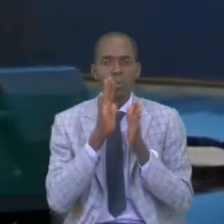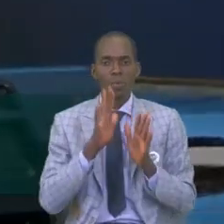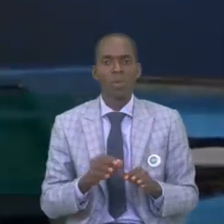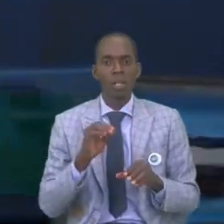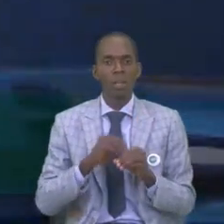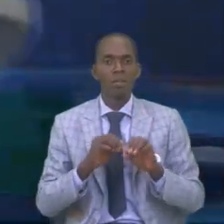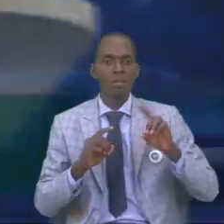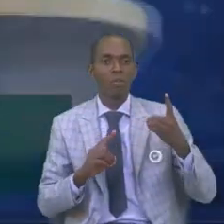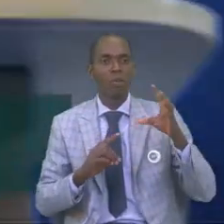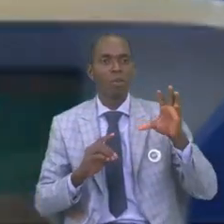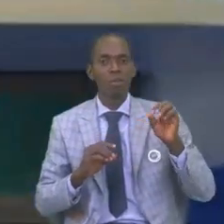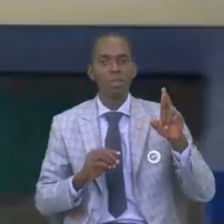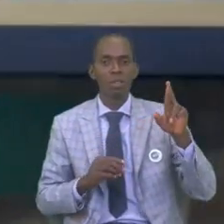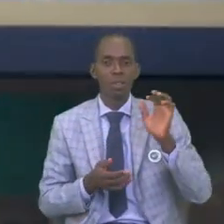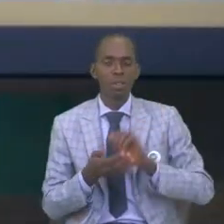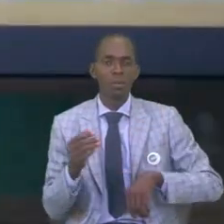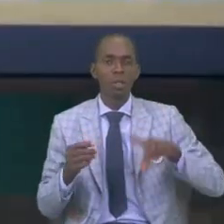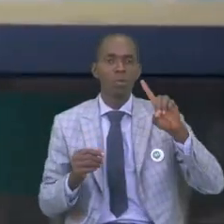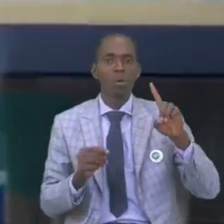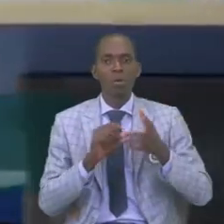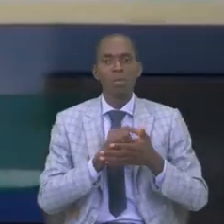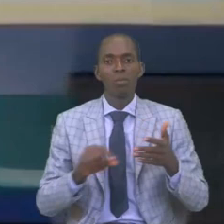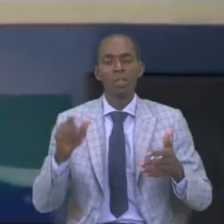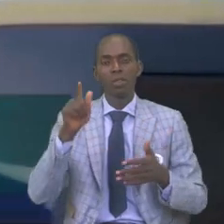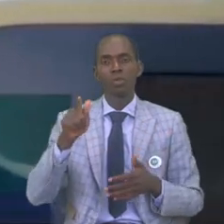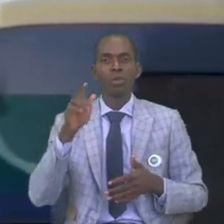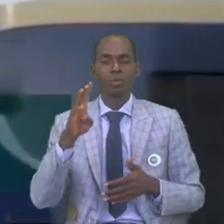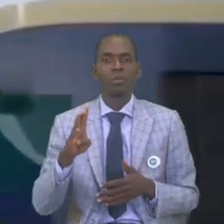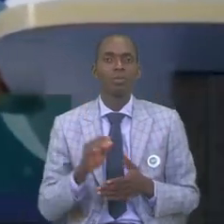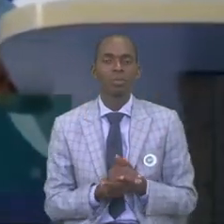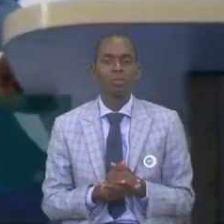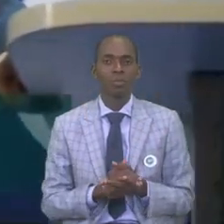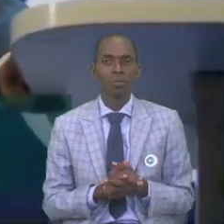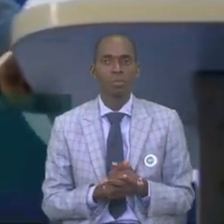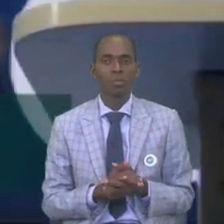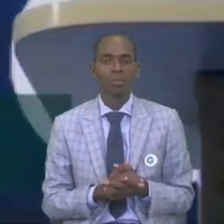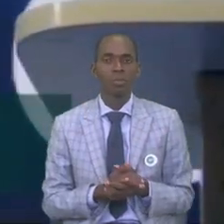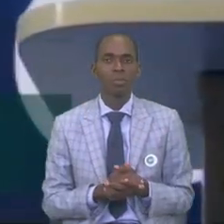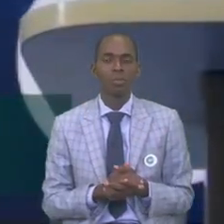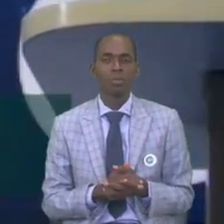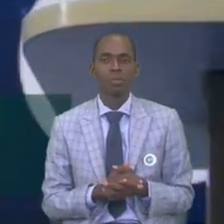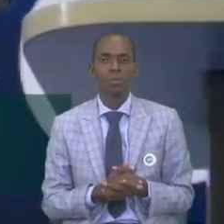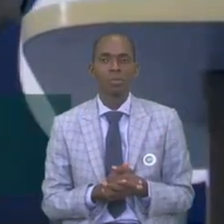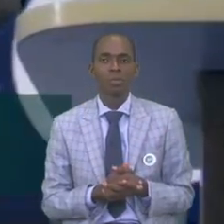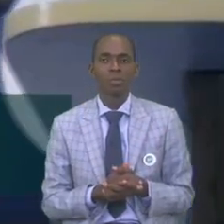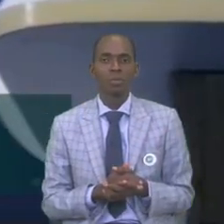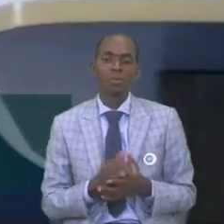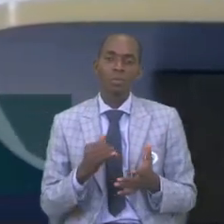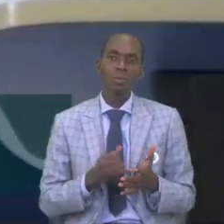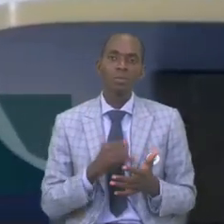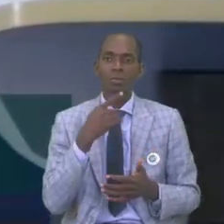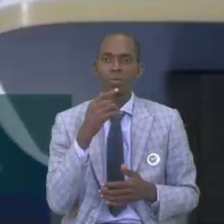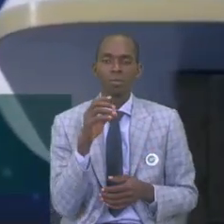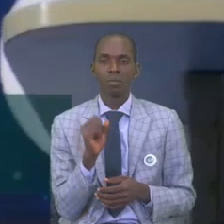1, reading from verse 24. 1 Corinthians chapter 1, we're reading from verse 24. It says